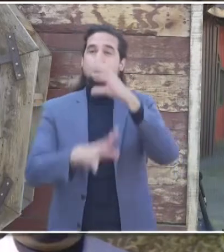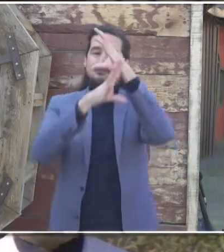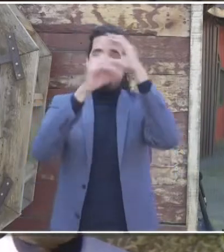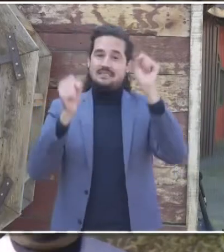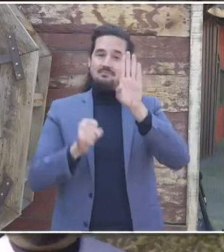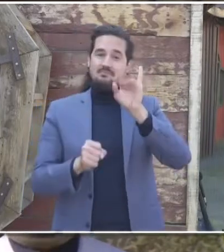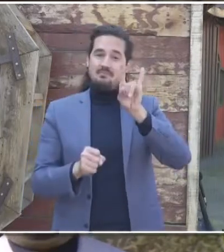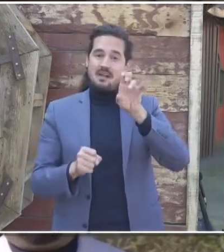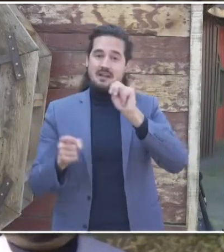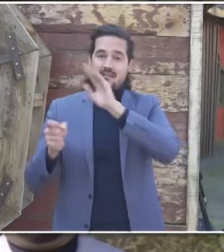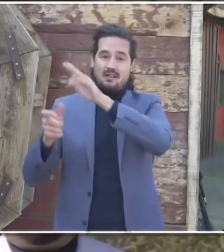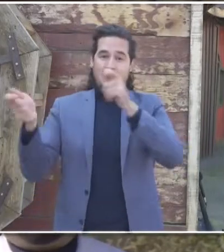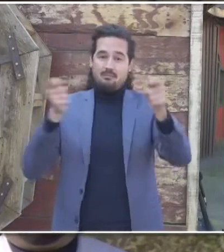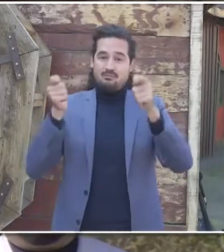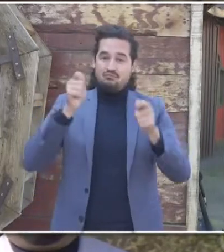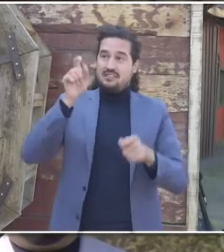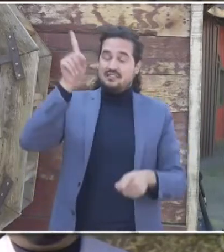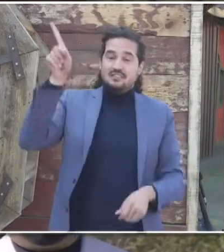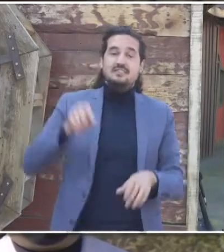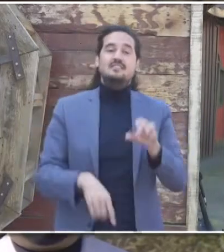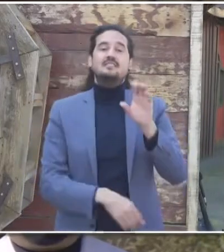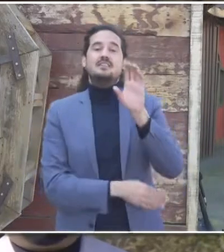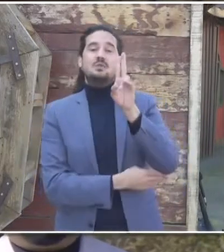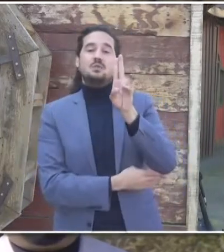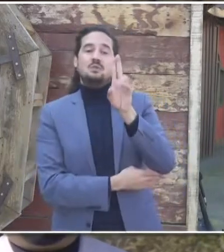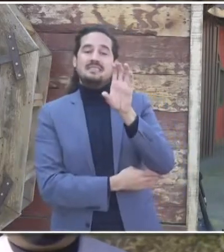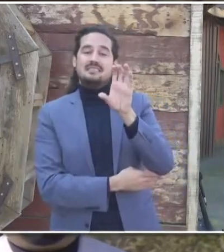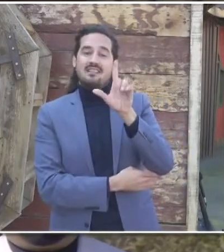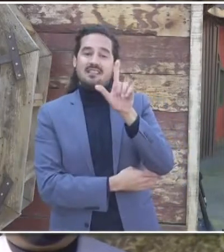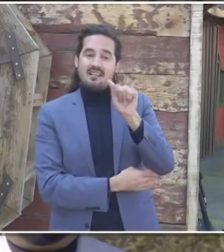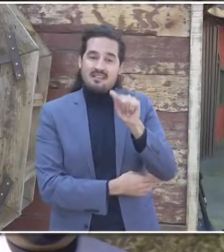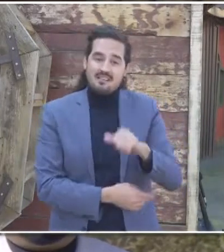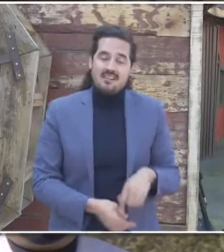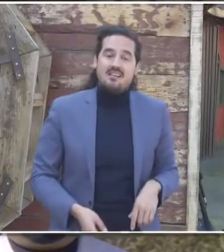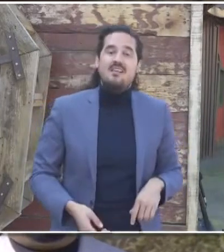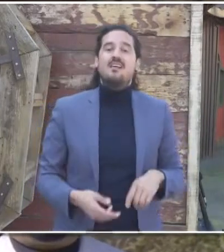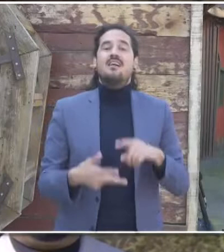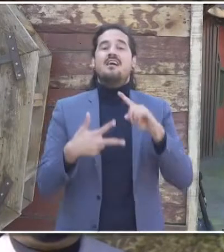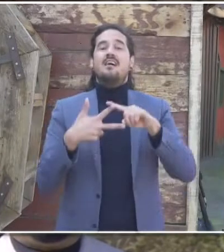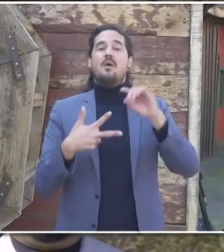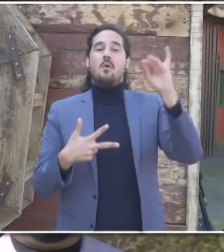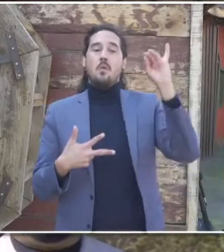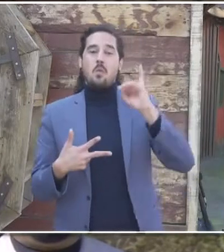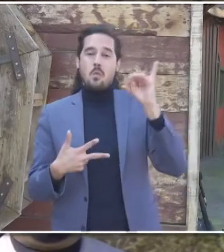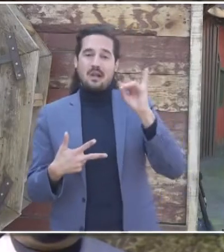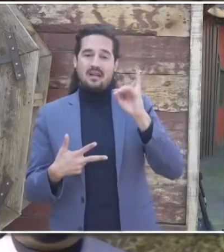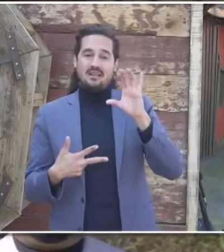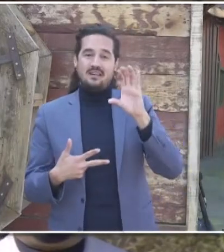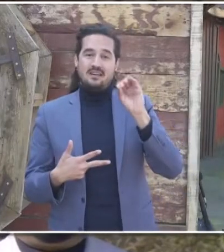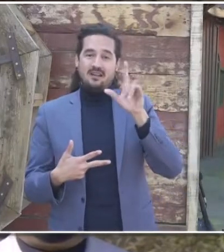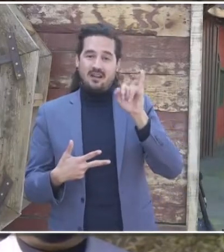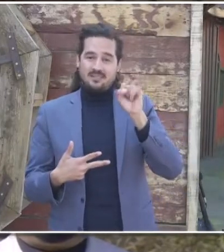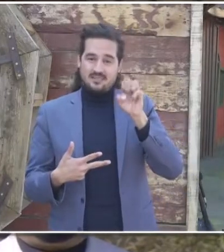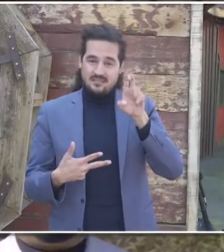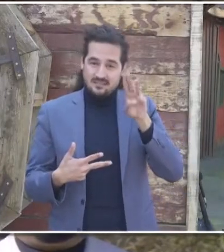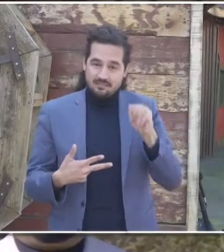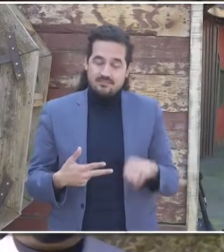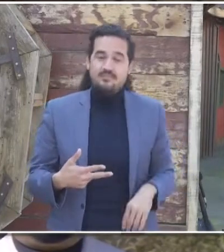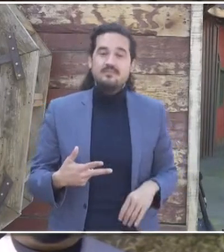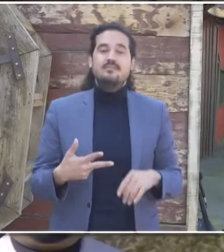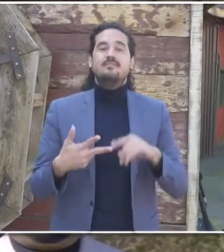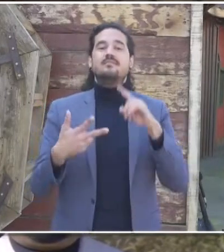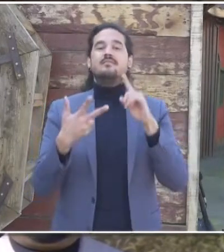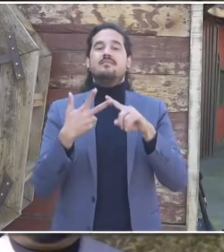Northern California, Oakland Coliseum, focused exclusively on the issue of equity, geofencing, the